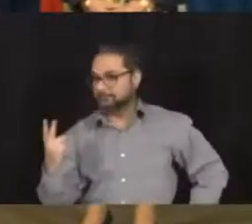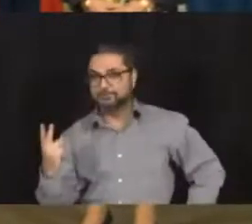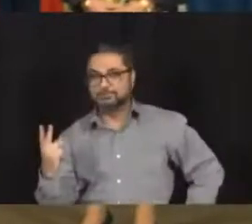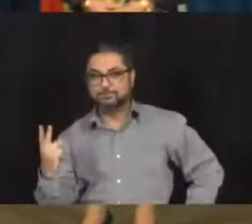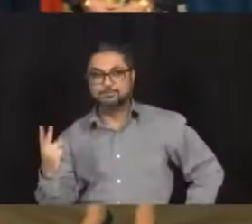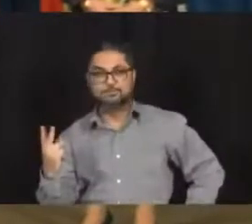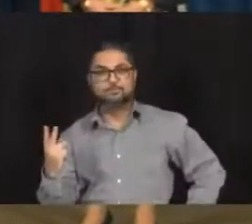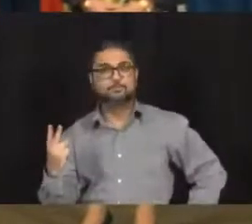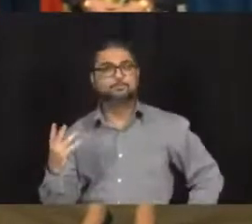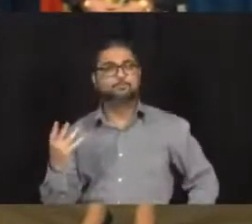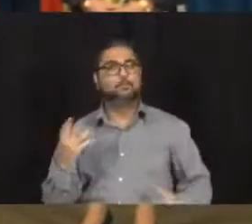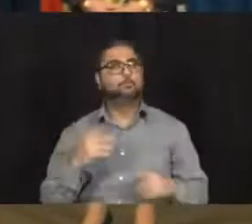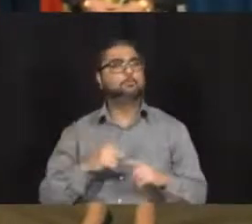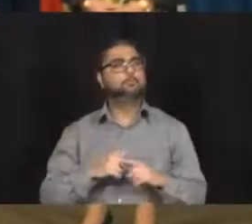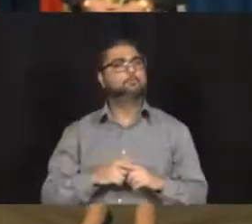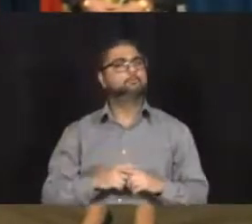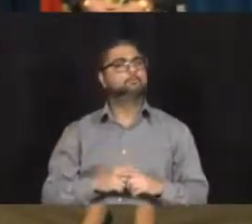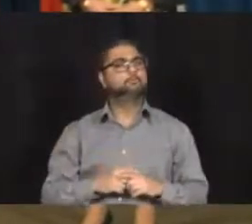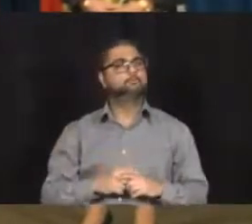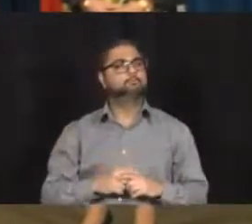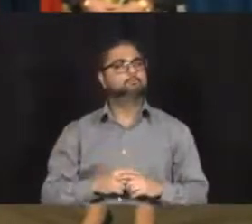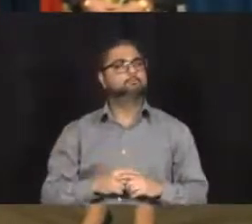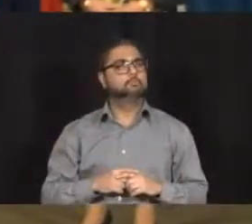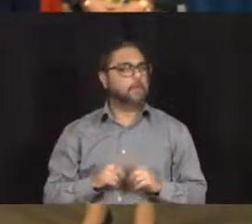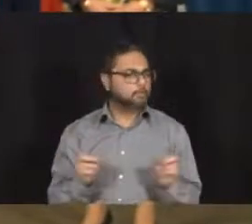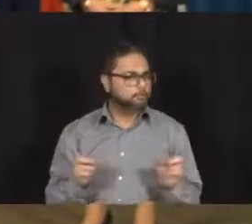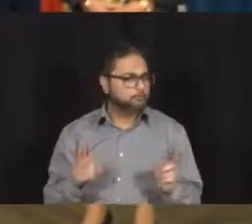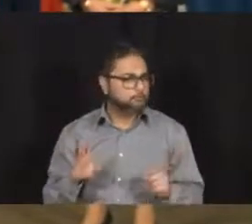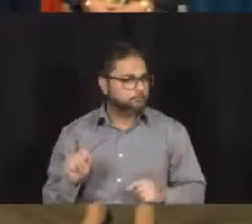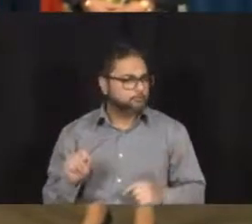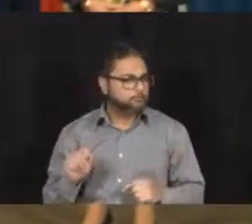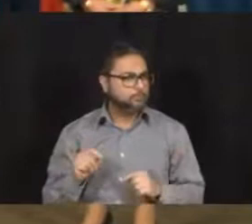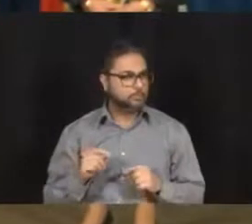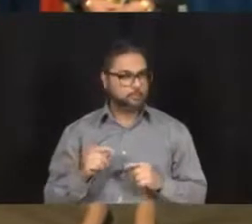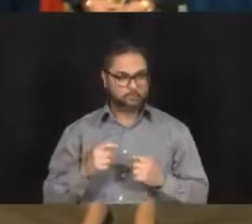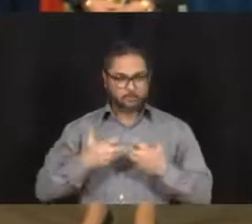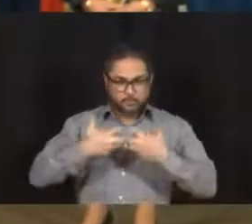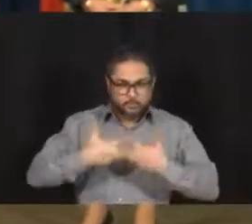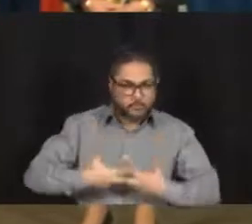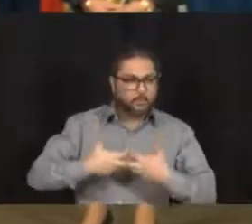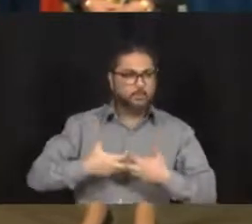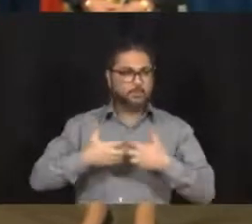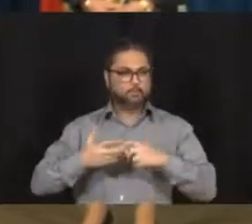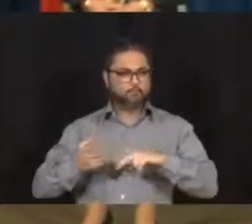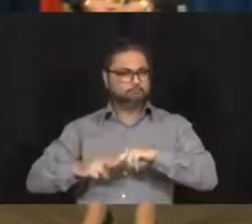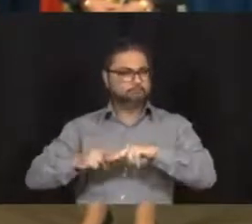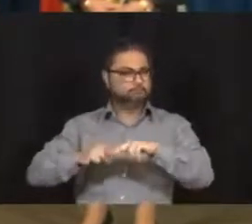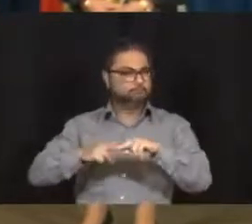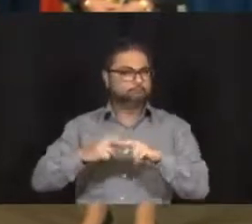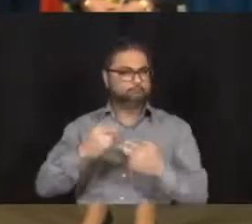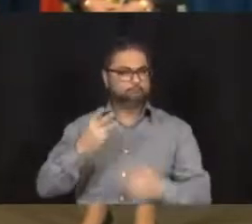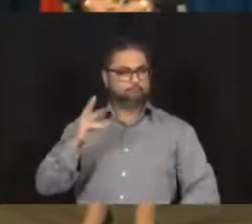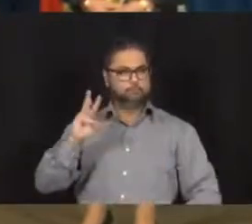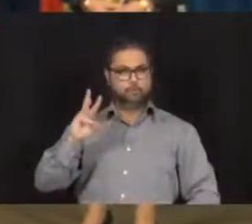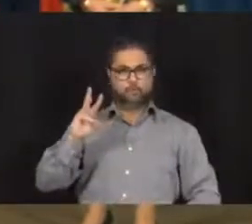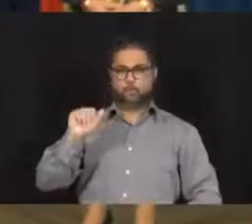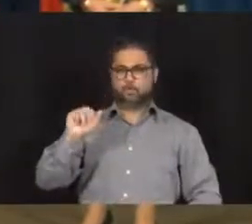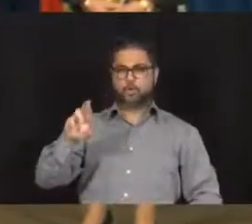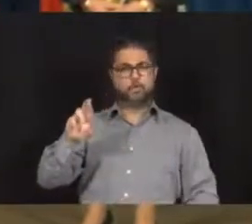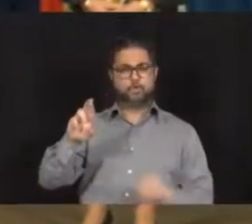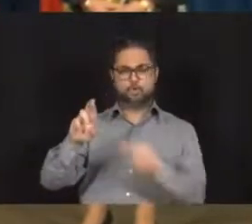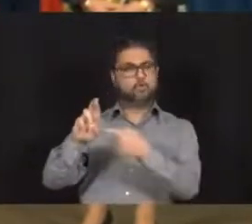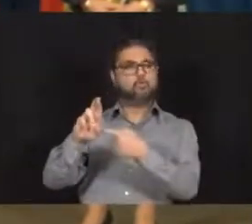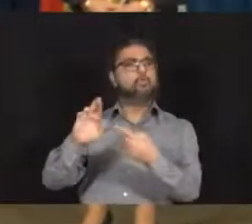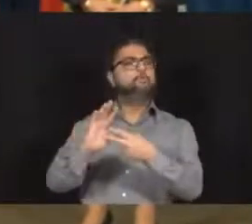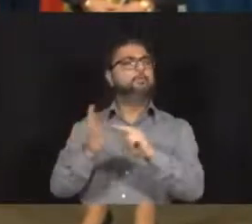sending more people out into the factories. We're sending less. So how are we at war? Well, we're at war with the most deadly virus we've ever